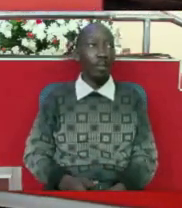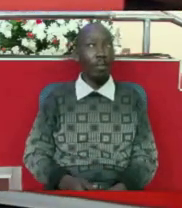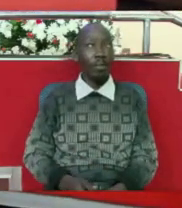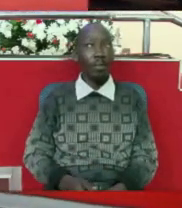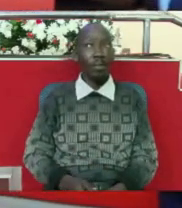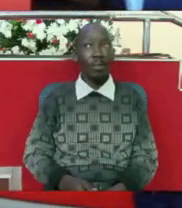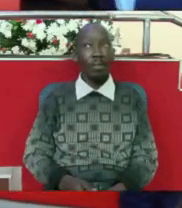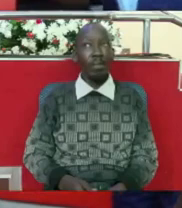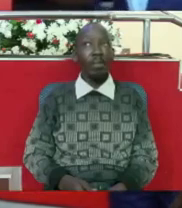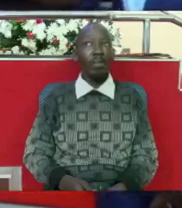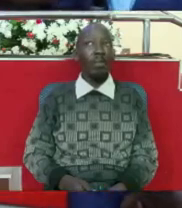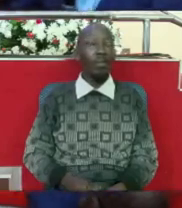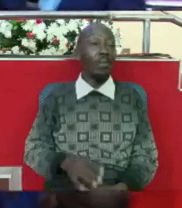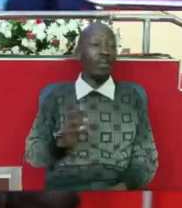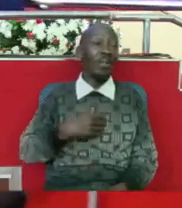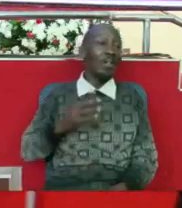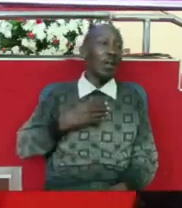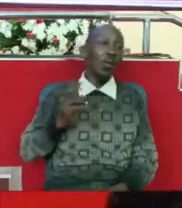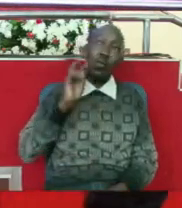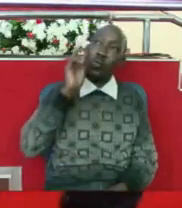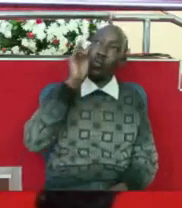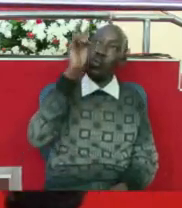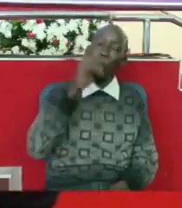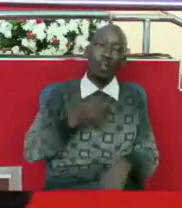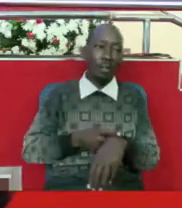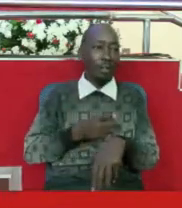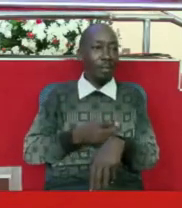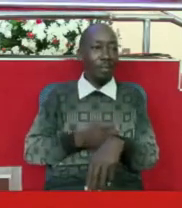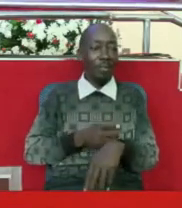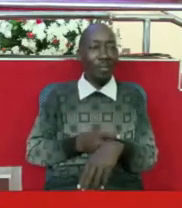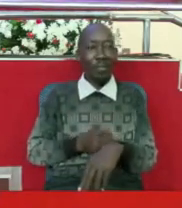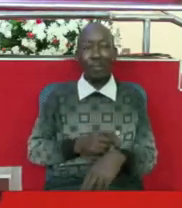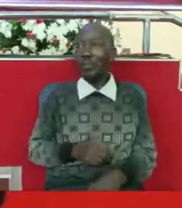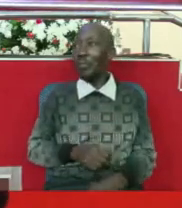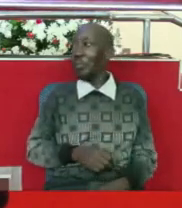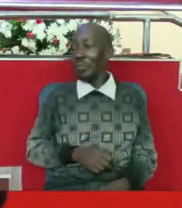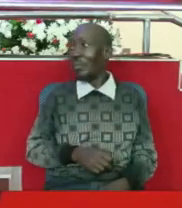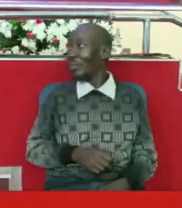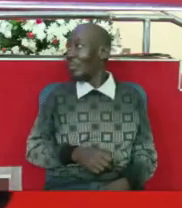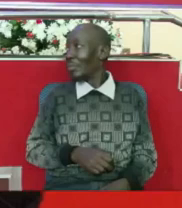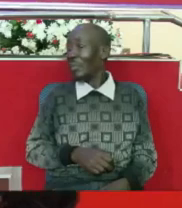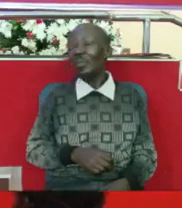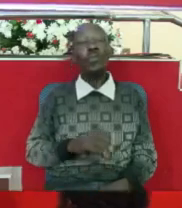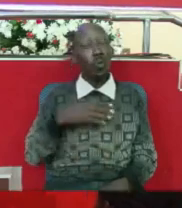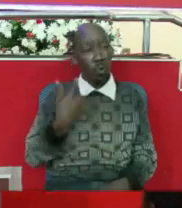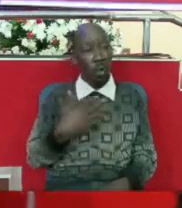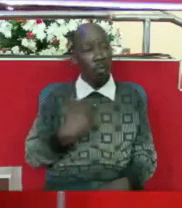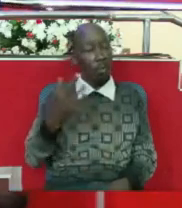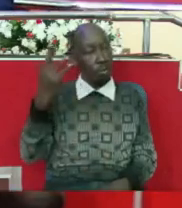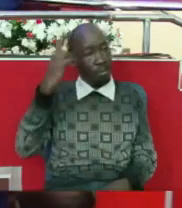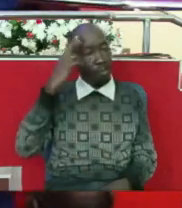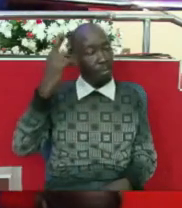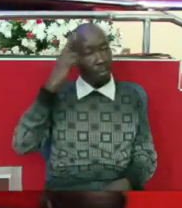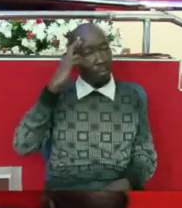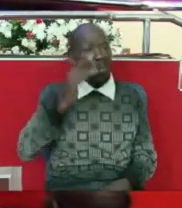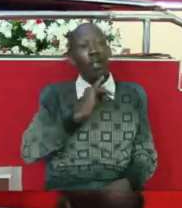Where was I before I checked the time? Do you remember? Toyota has a good reputation. A reputation. Is